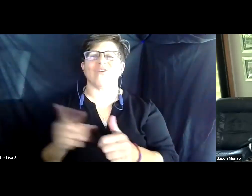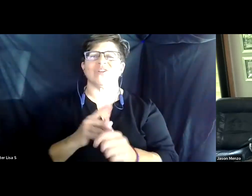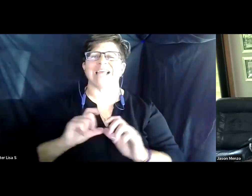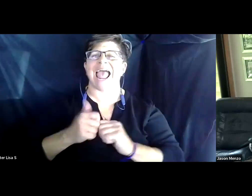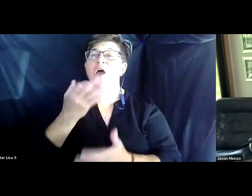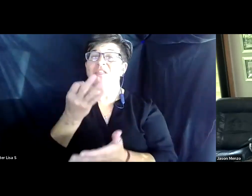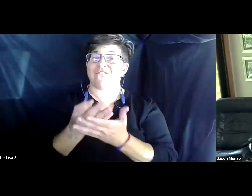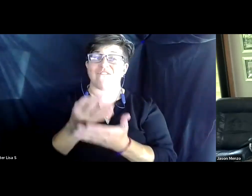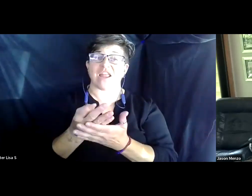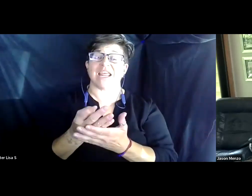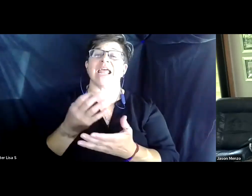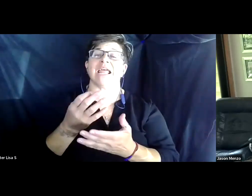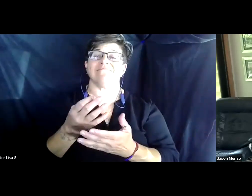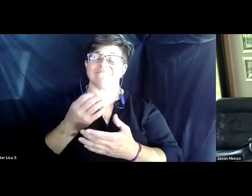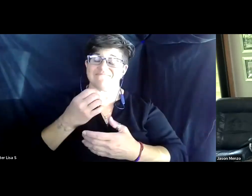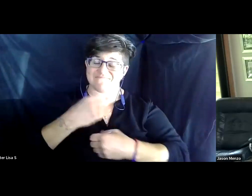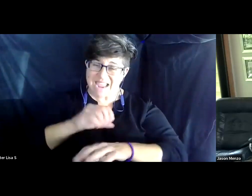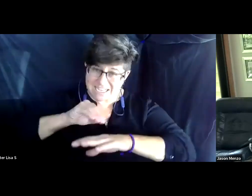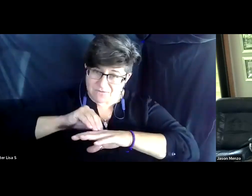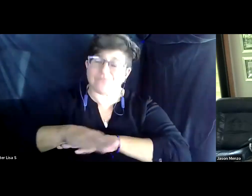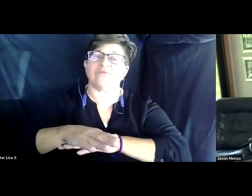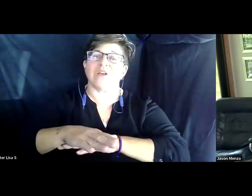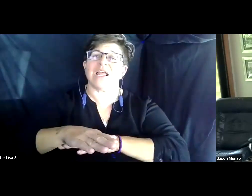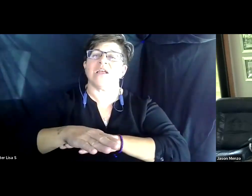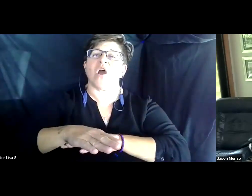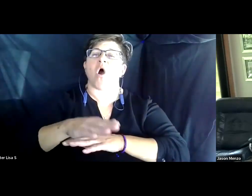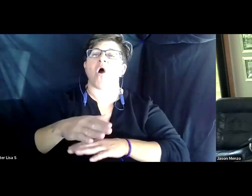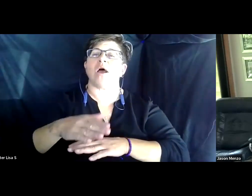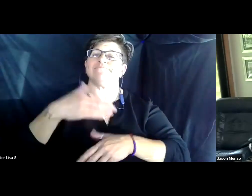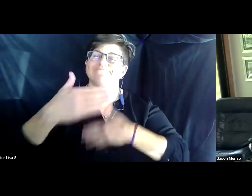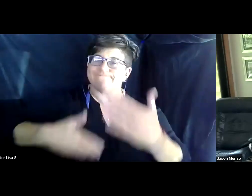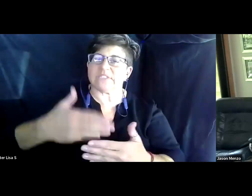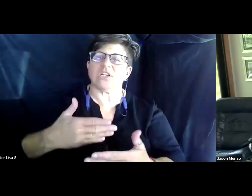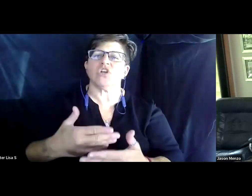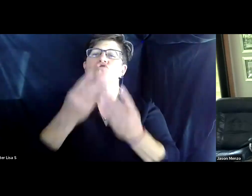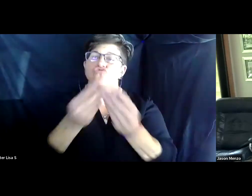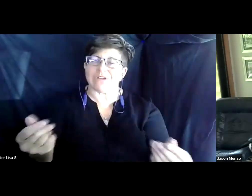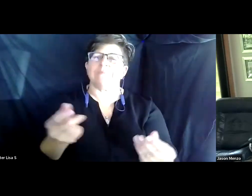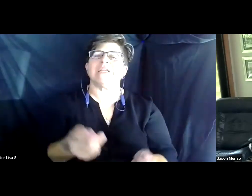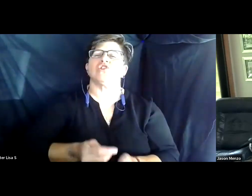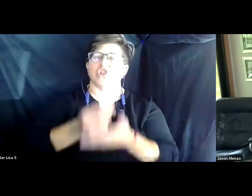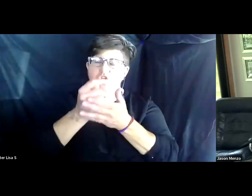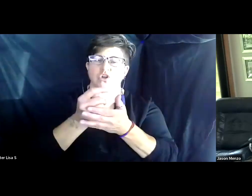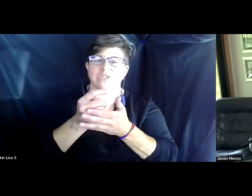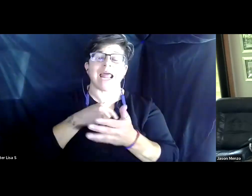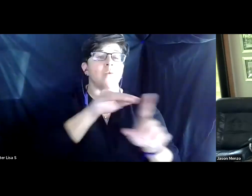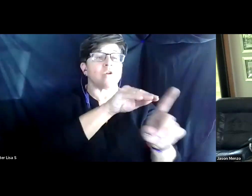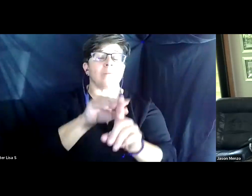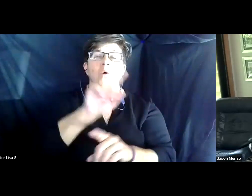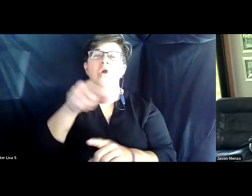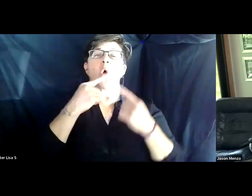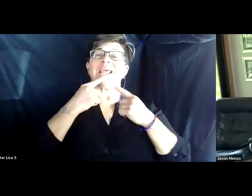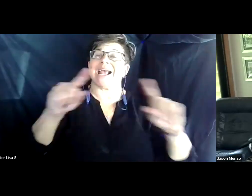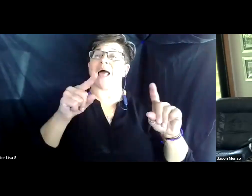funding makes an impact on advancing treatments and cures for blinding retinal diseases. And I want to remind everyone that we can only accomplish what we